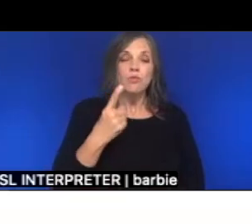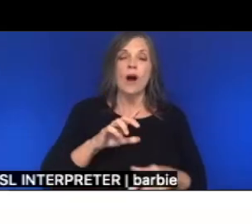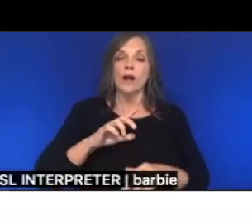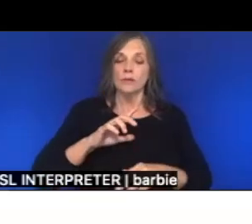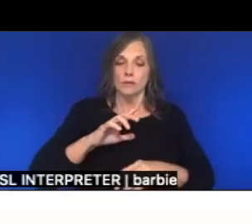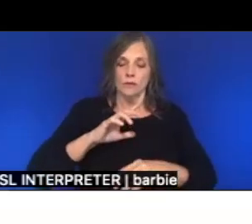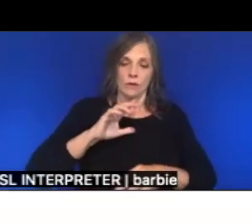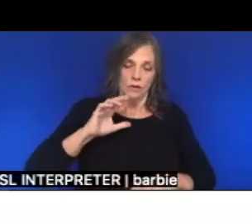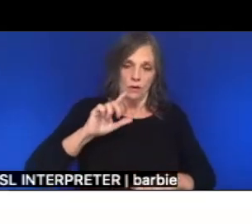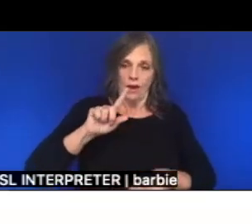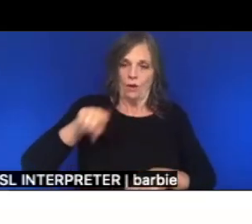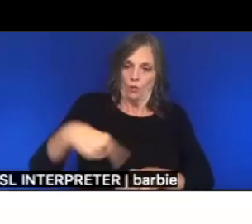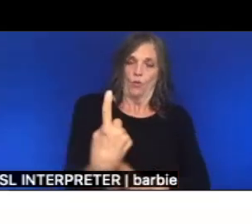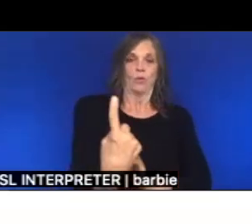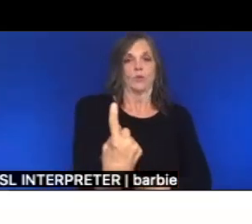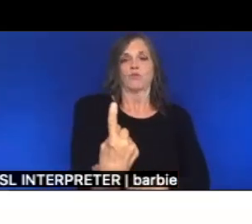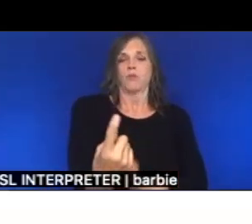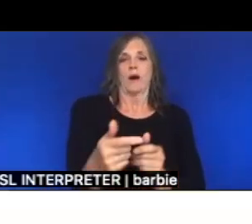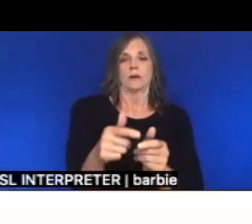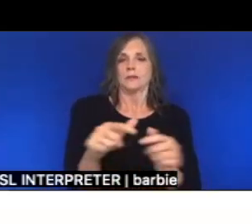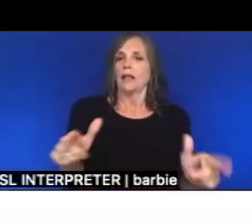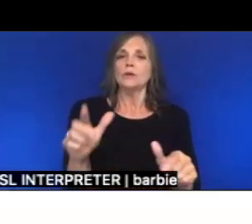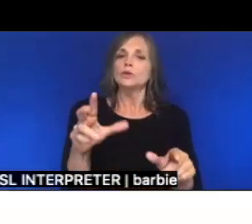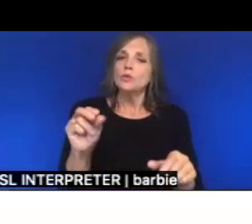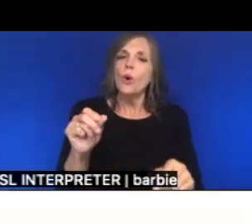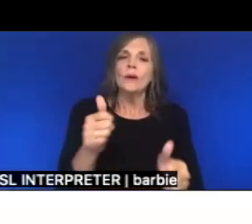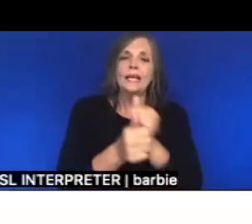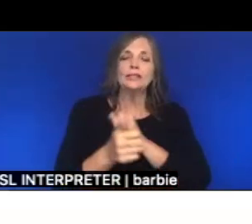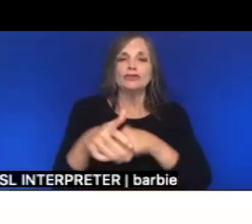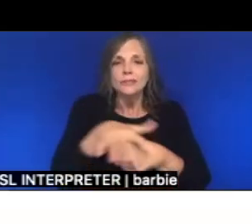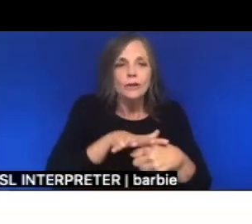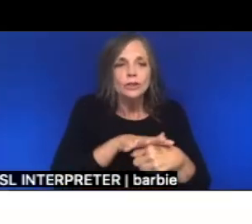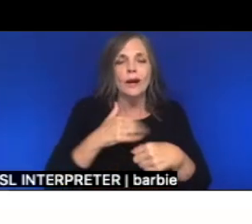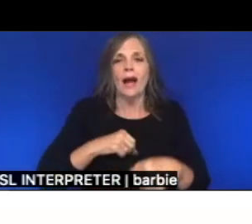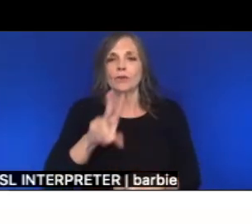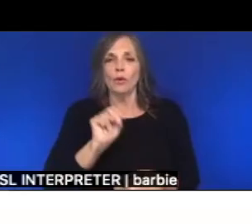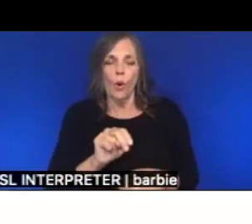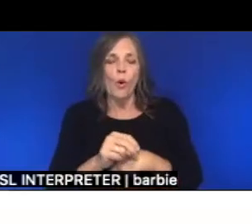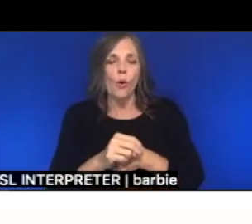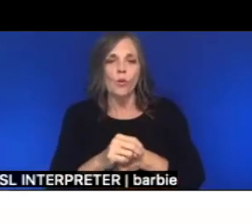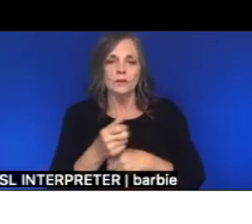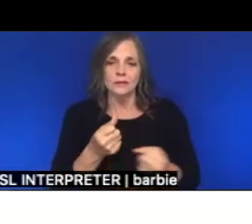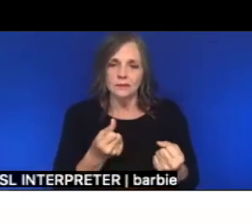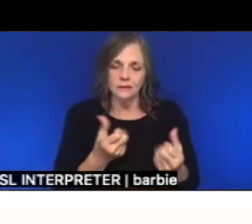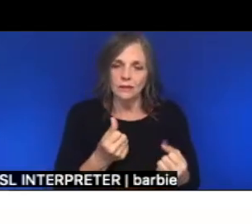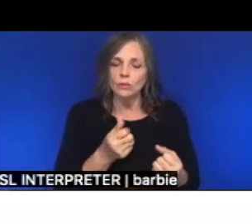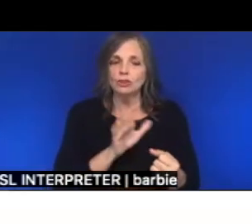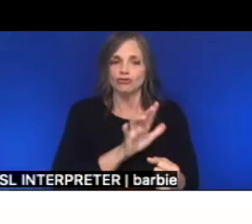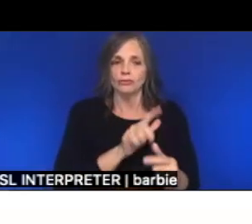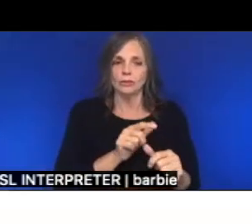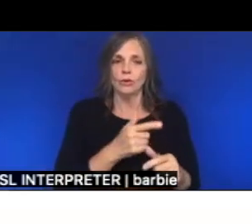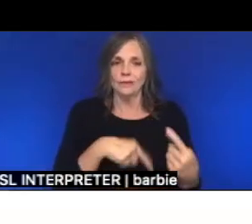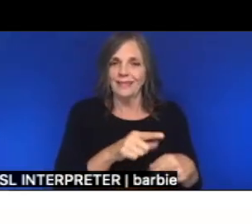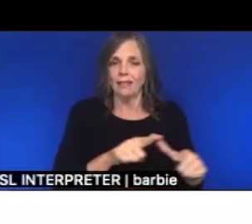territory, they have their own sign languages, and even within the same country, there might be huge variances